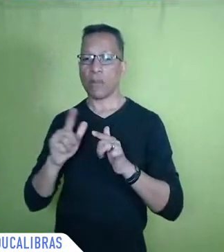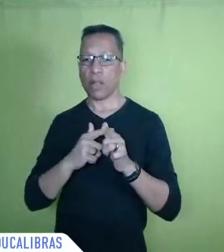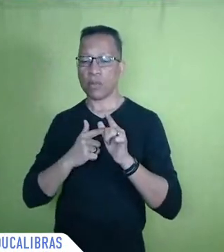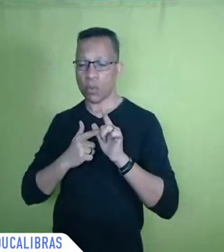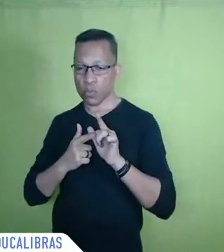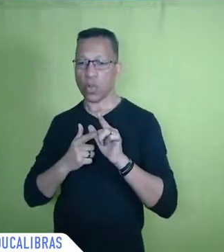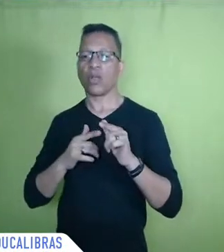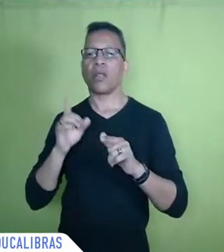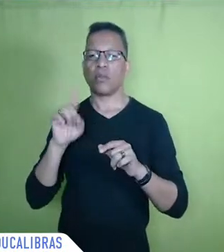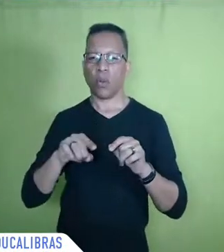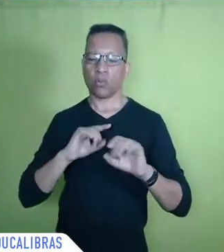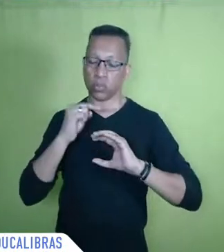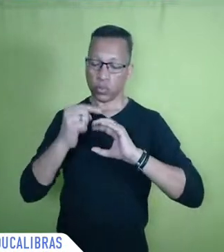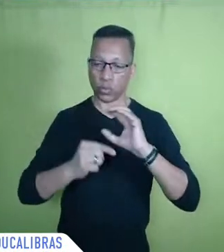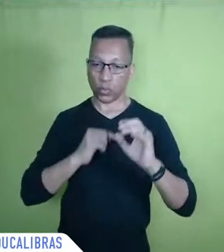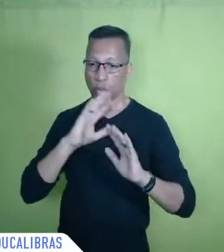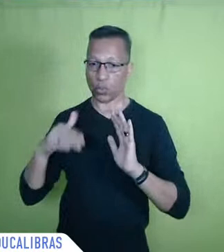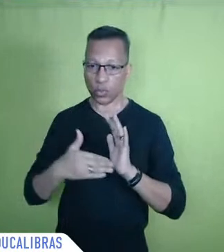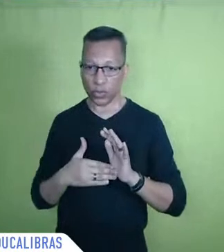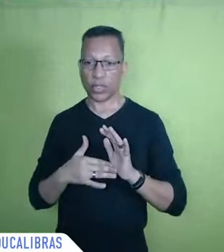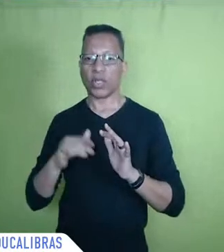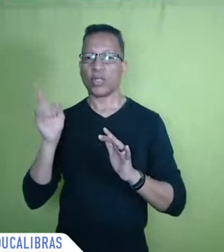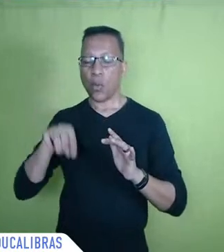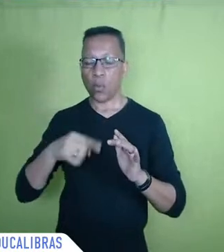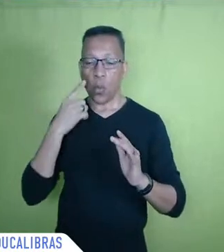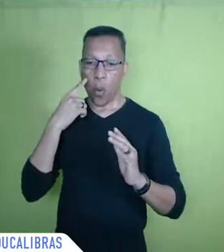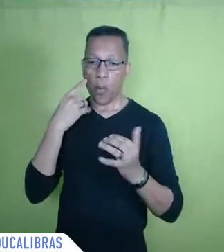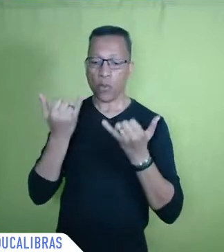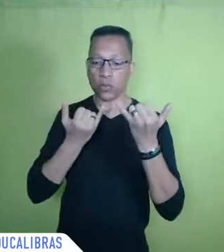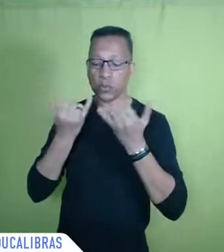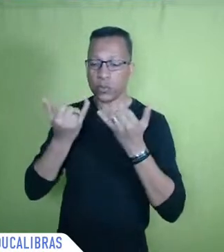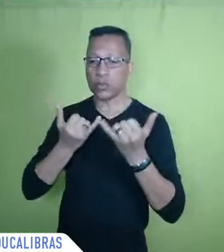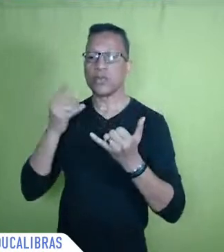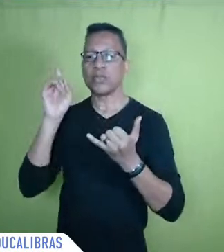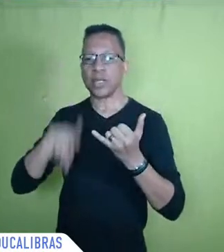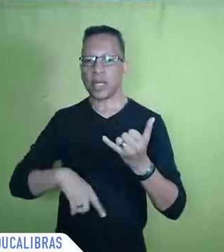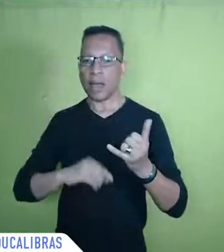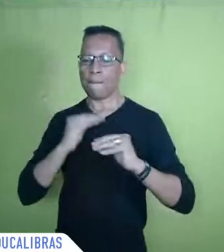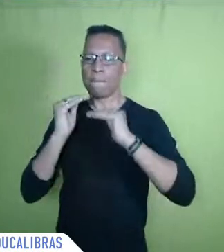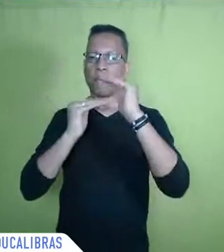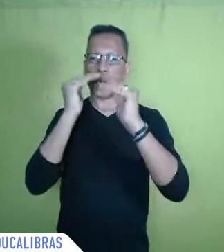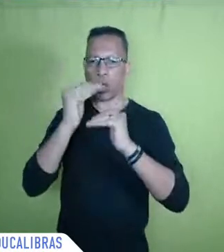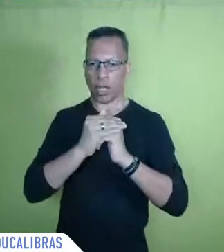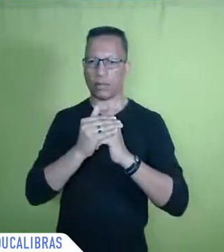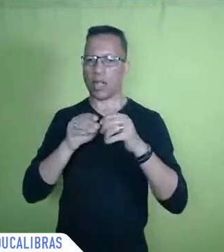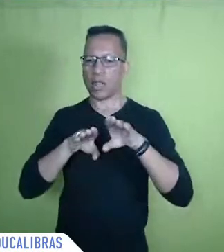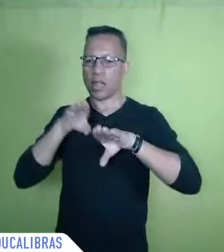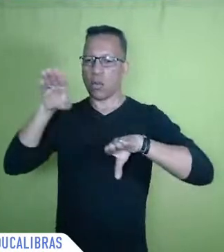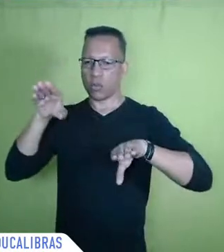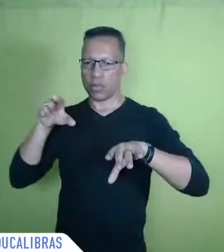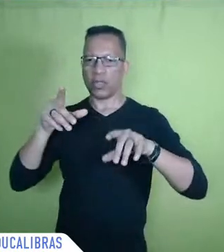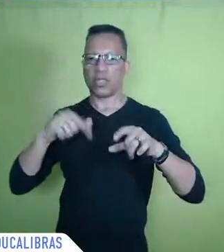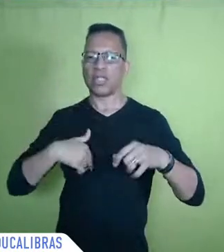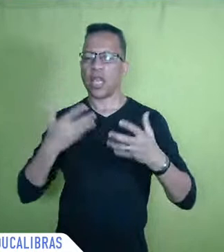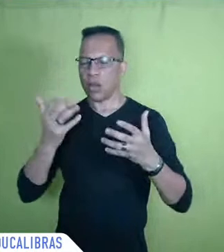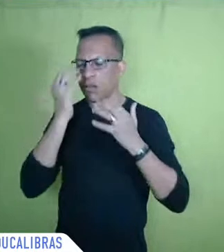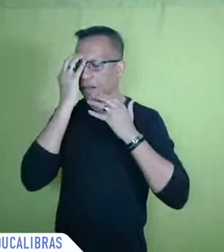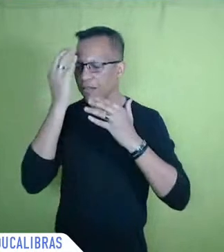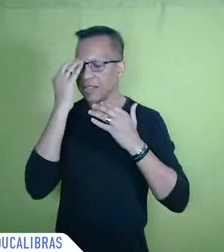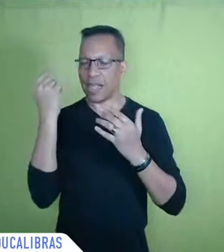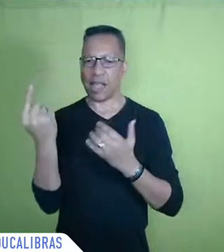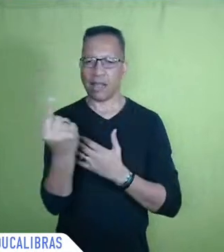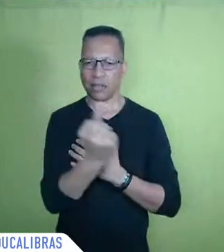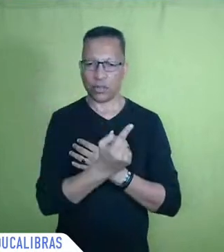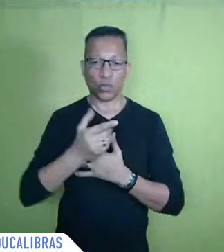And the main theme would be lessons to overcome inequalities in an